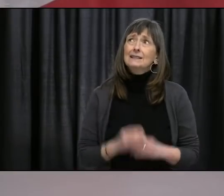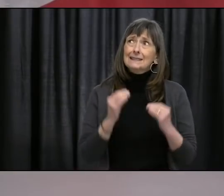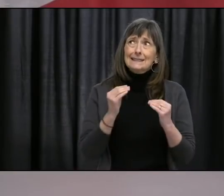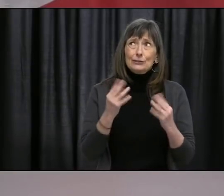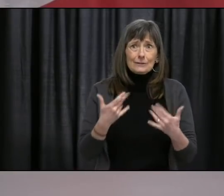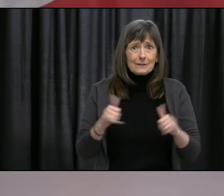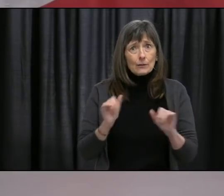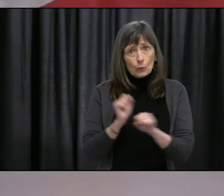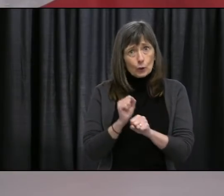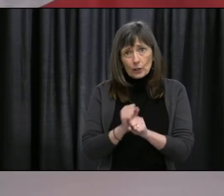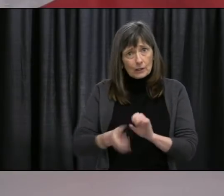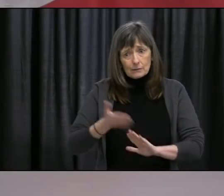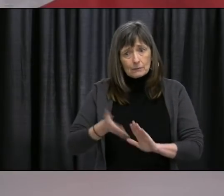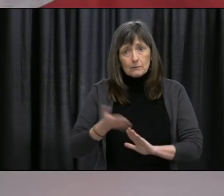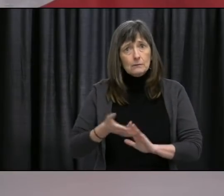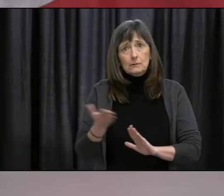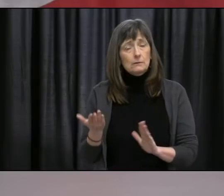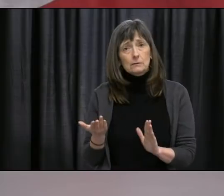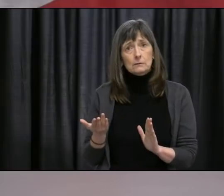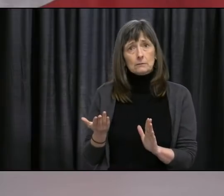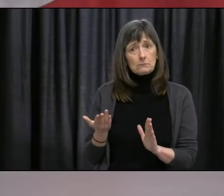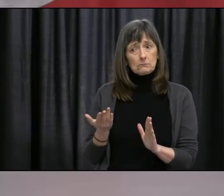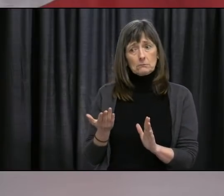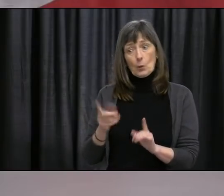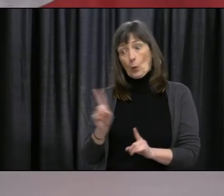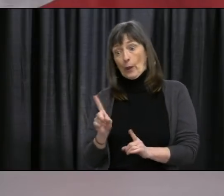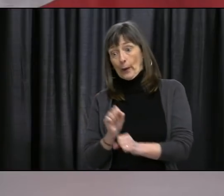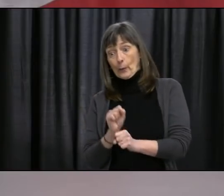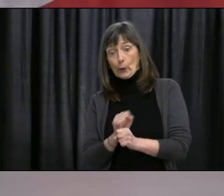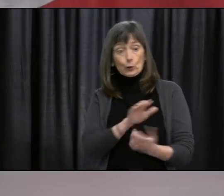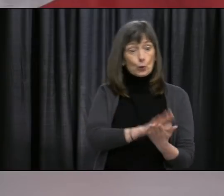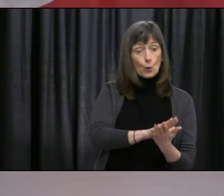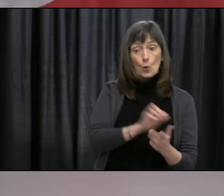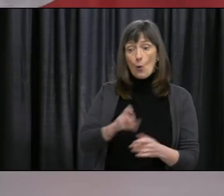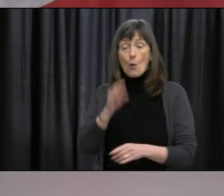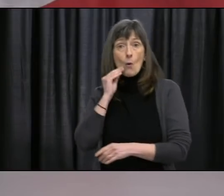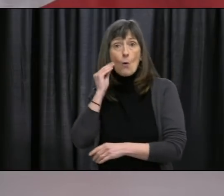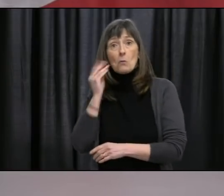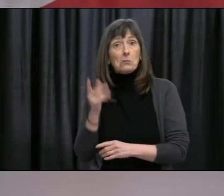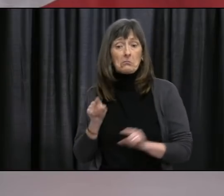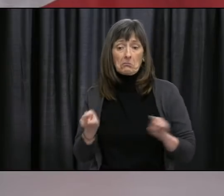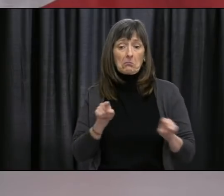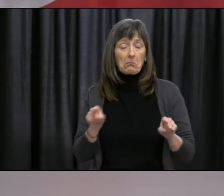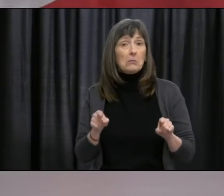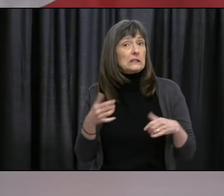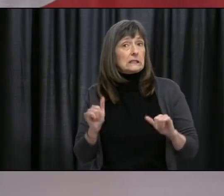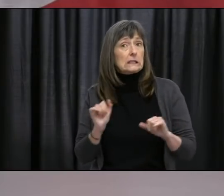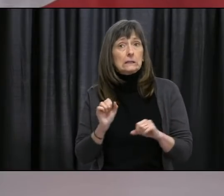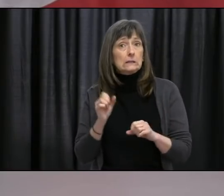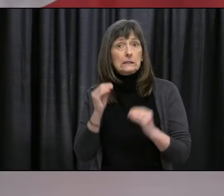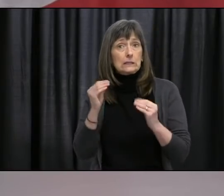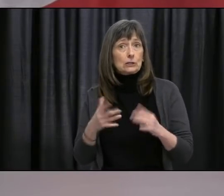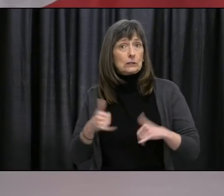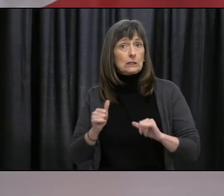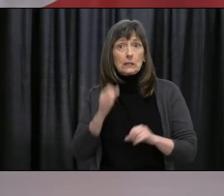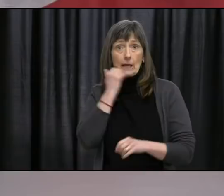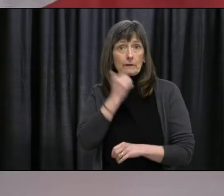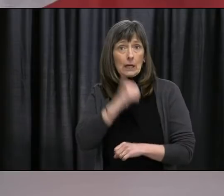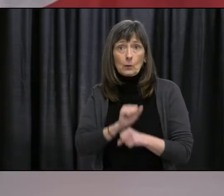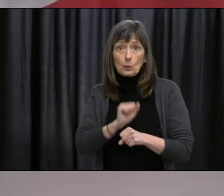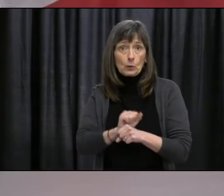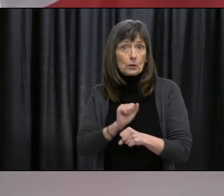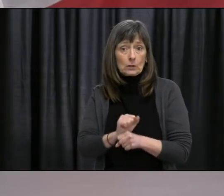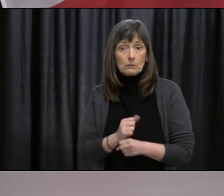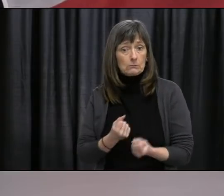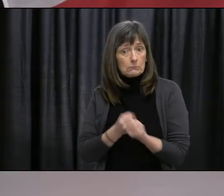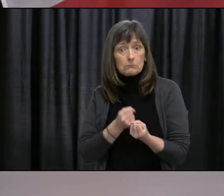are working with students now, so it's really about the location of where they work from. They work from their homes in support of students. So it's not as if the teachers are